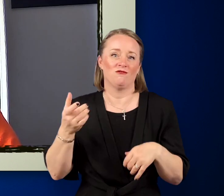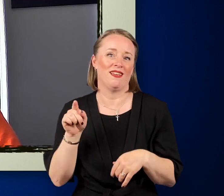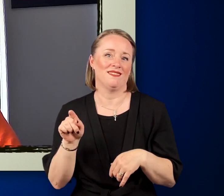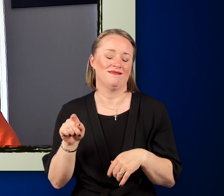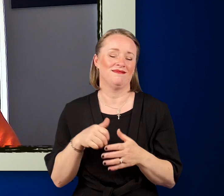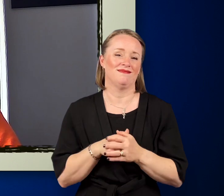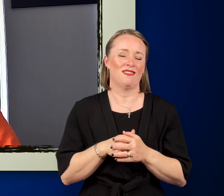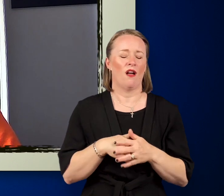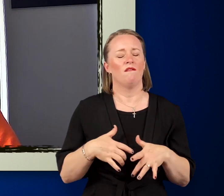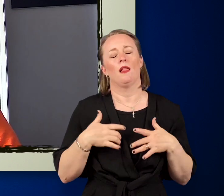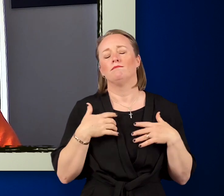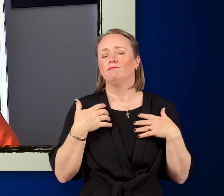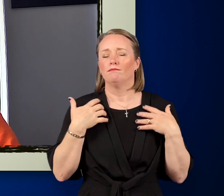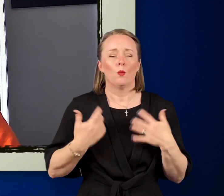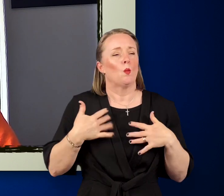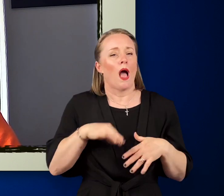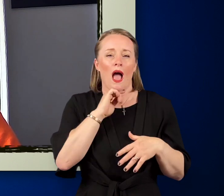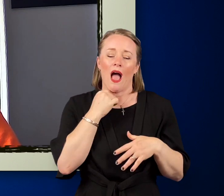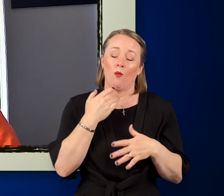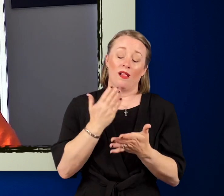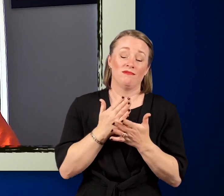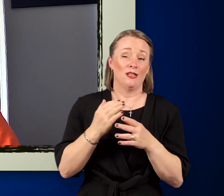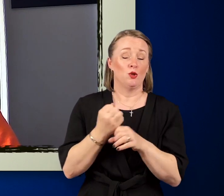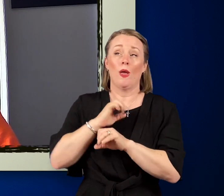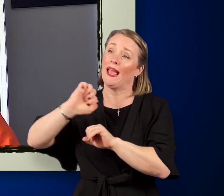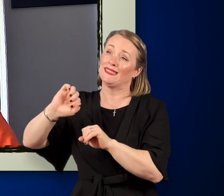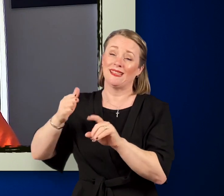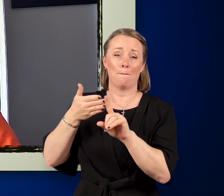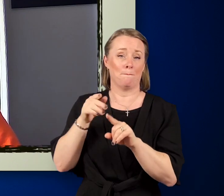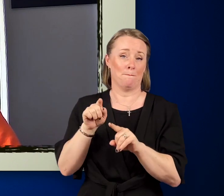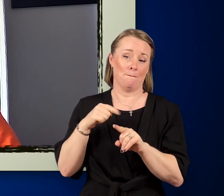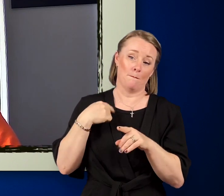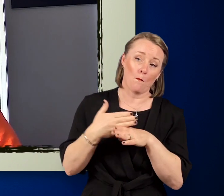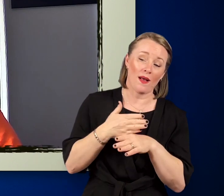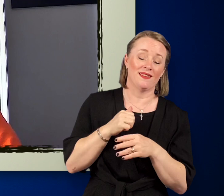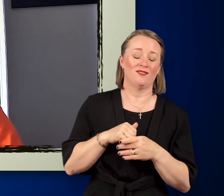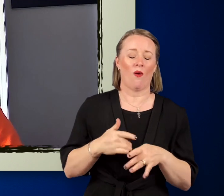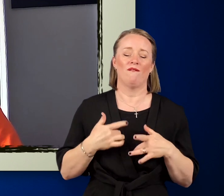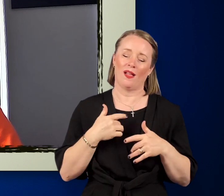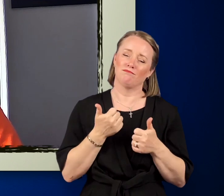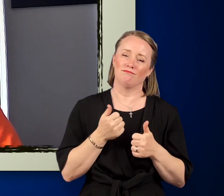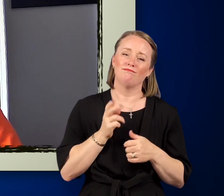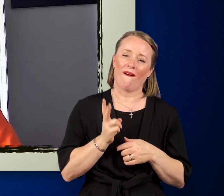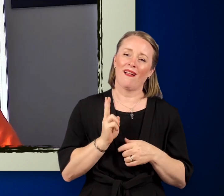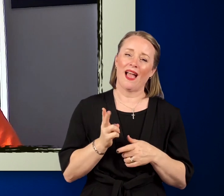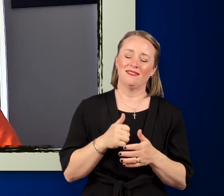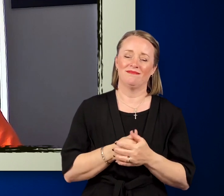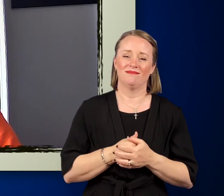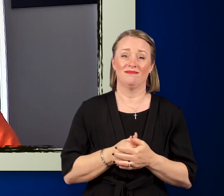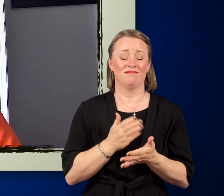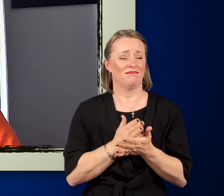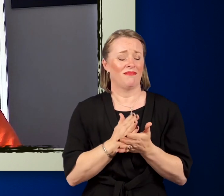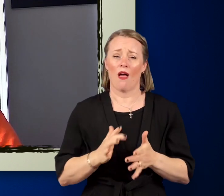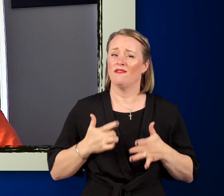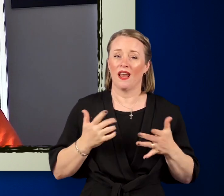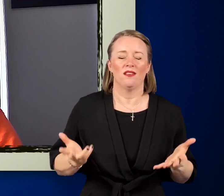able to enact God's will once again. It's really, really good. And I've been so encouraged by